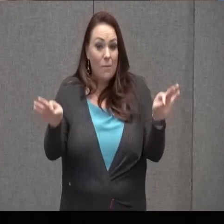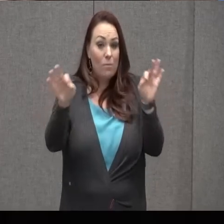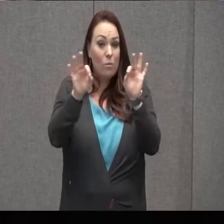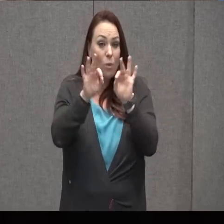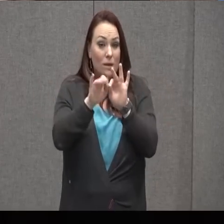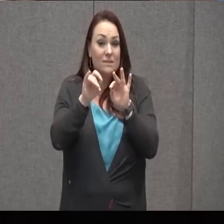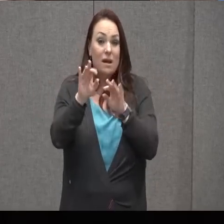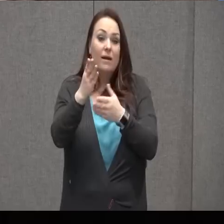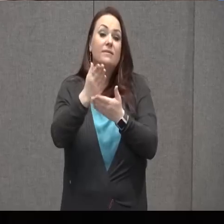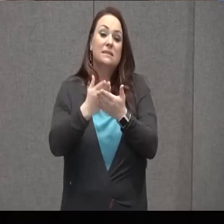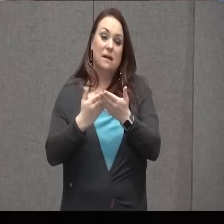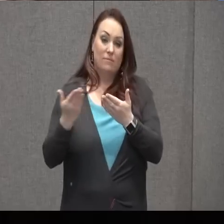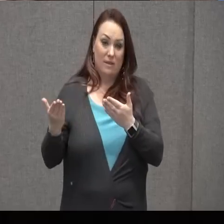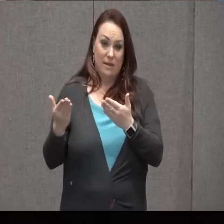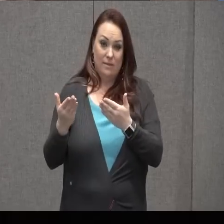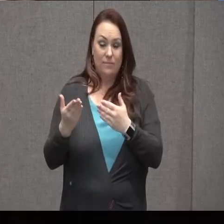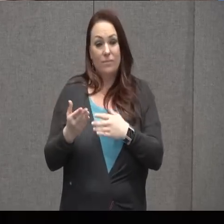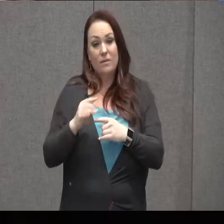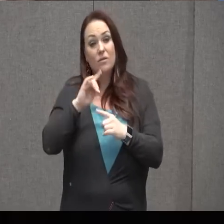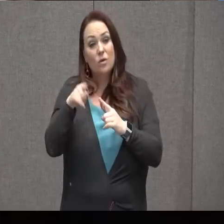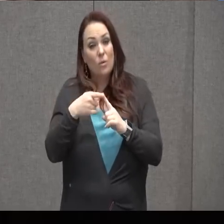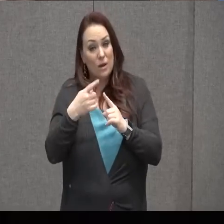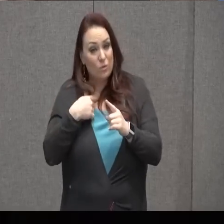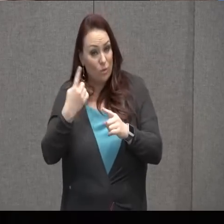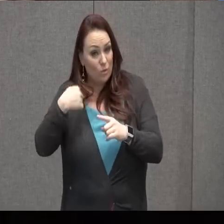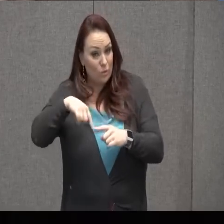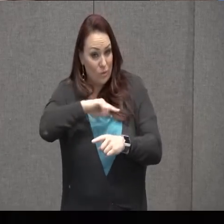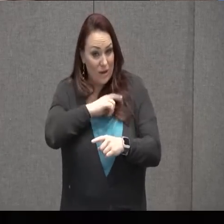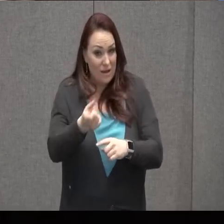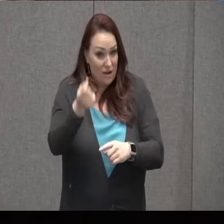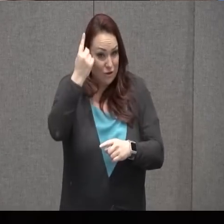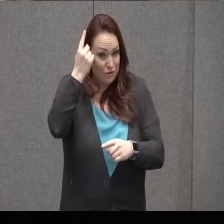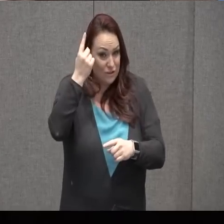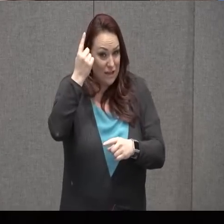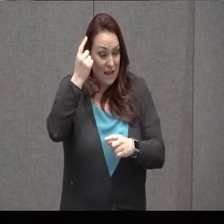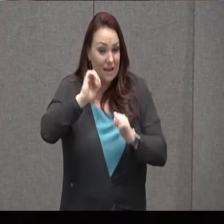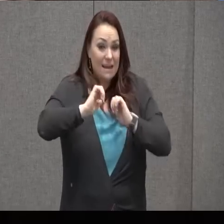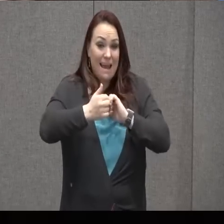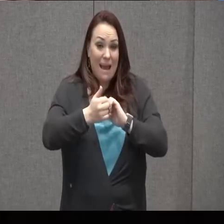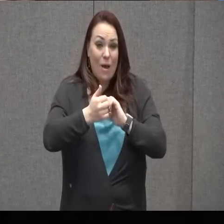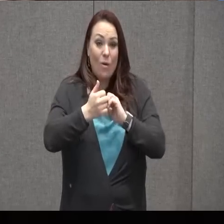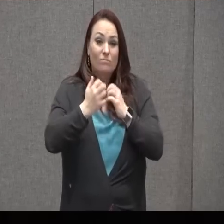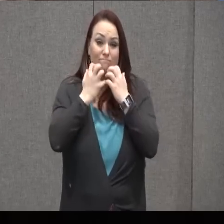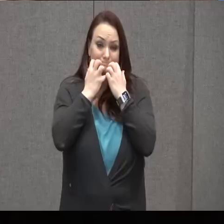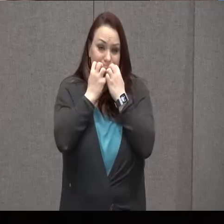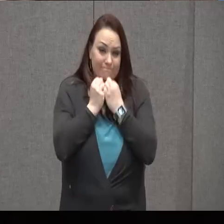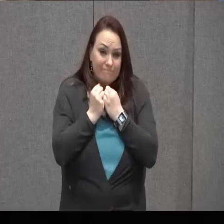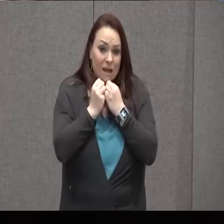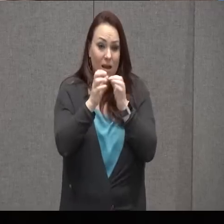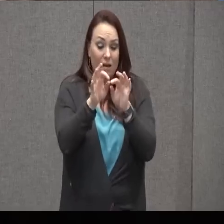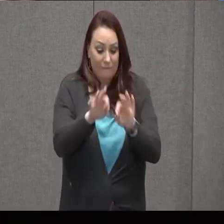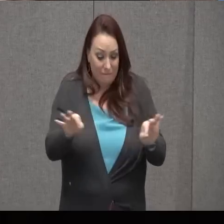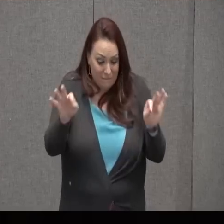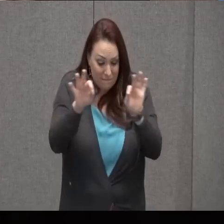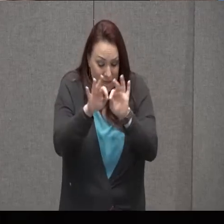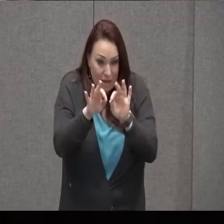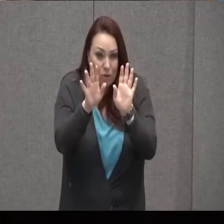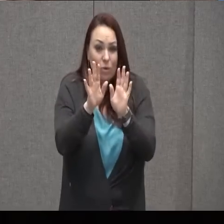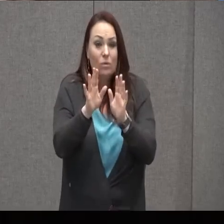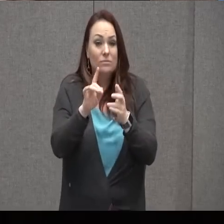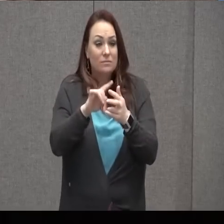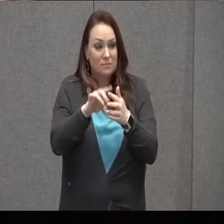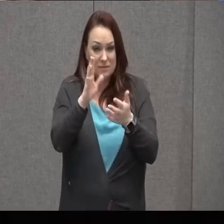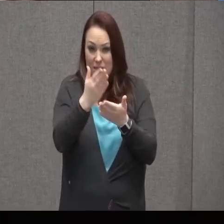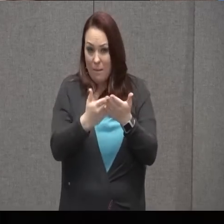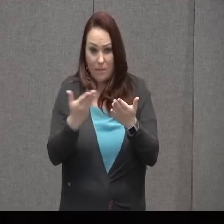of something. So when we understand how valuable or important something or someone